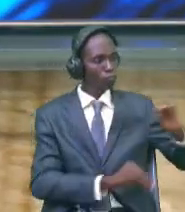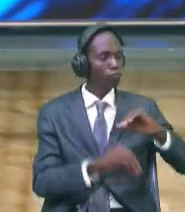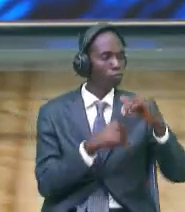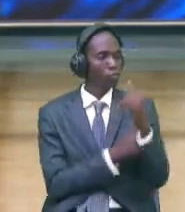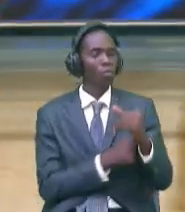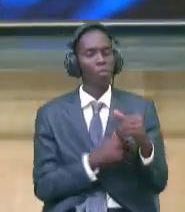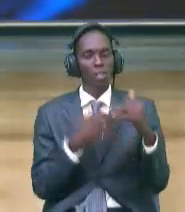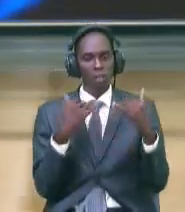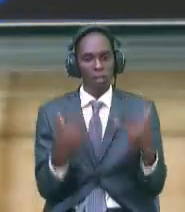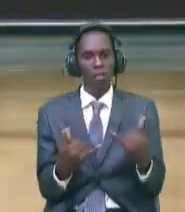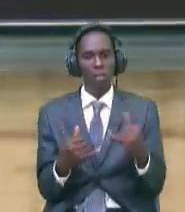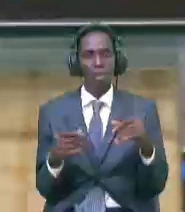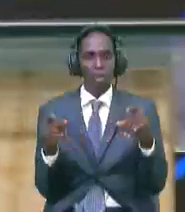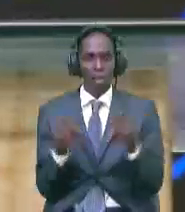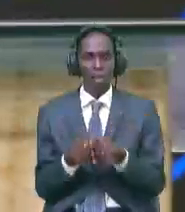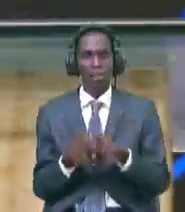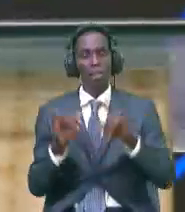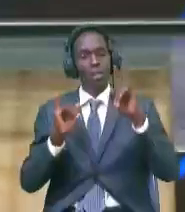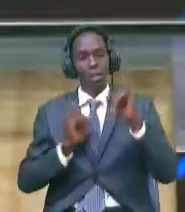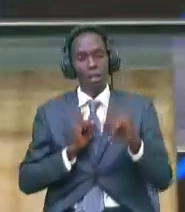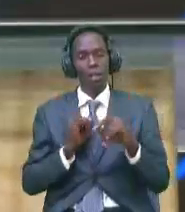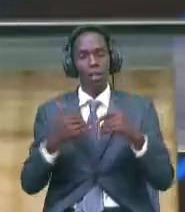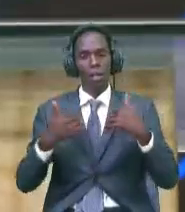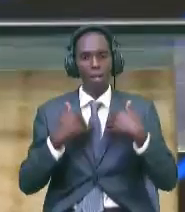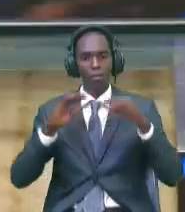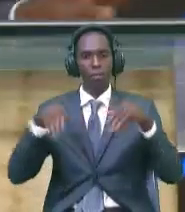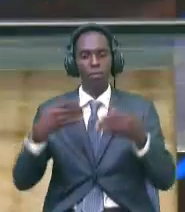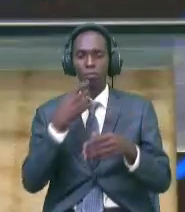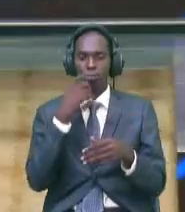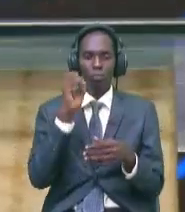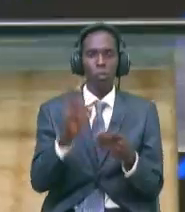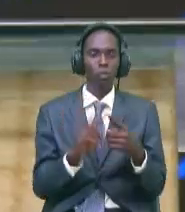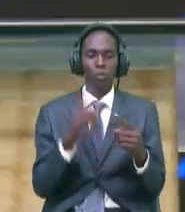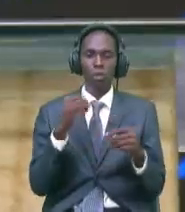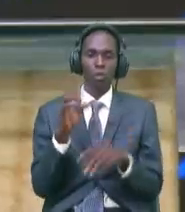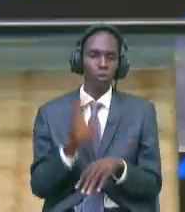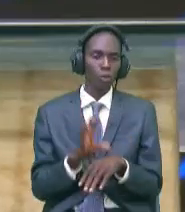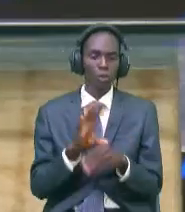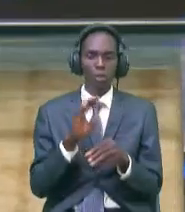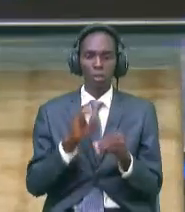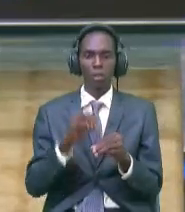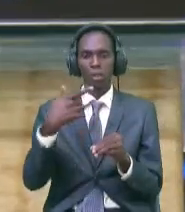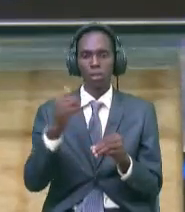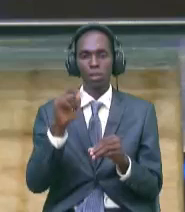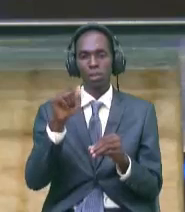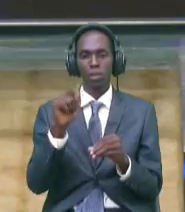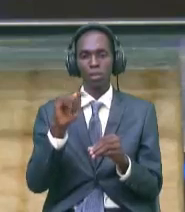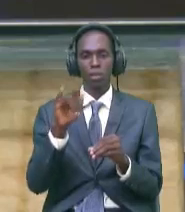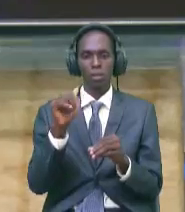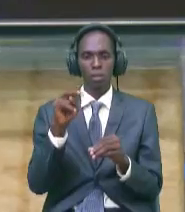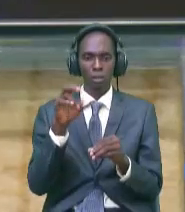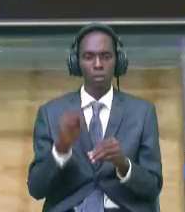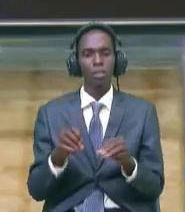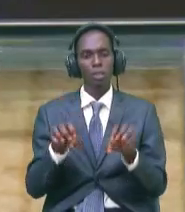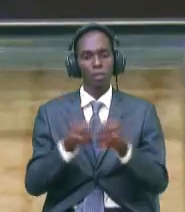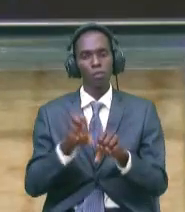as I have given order to the churches, all the churches of Galatia, even so do